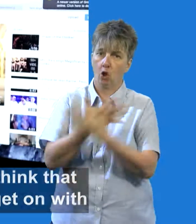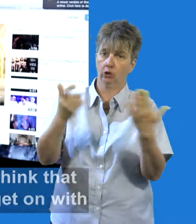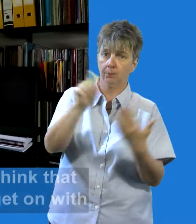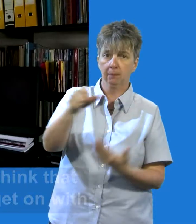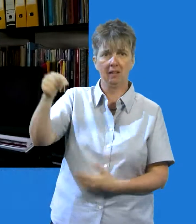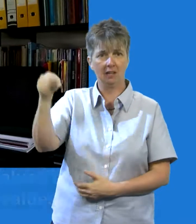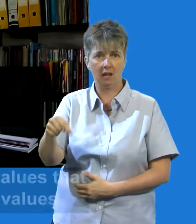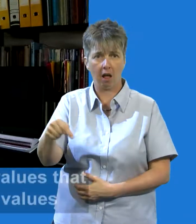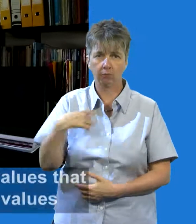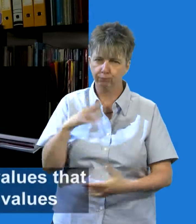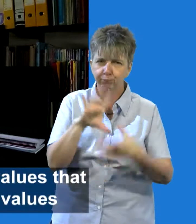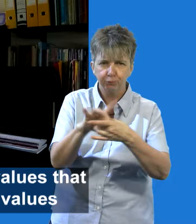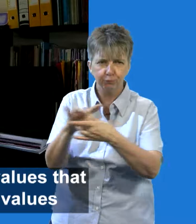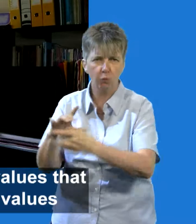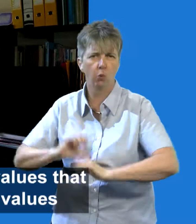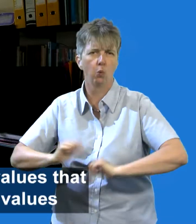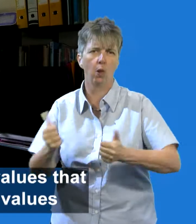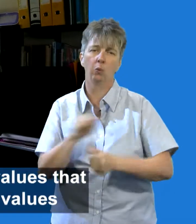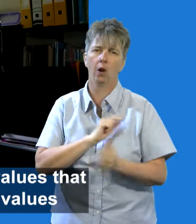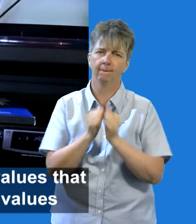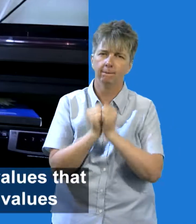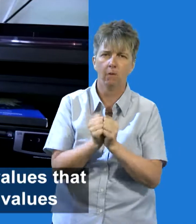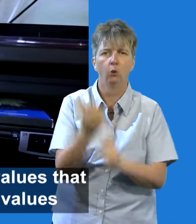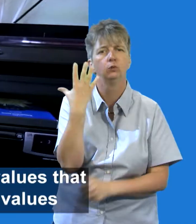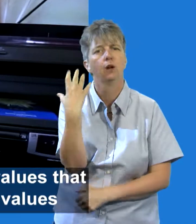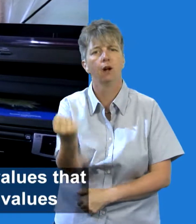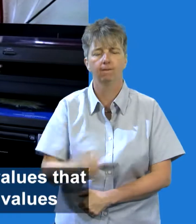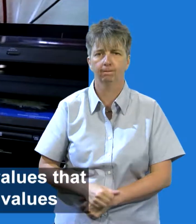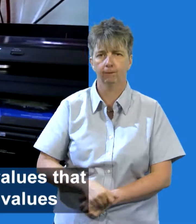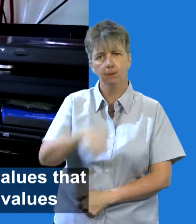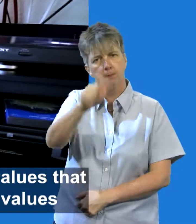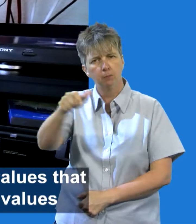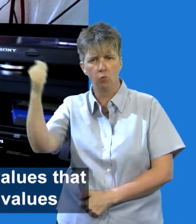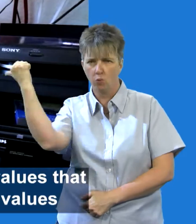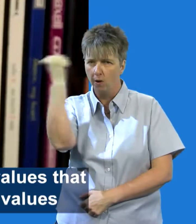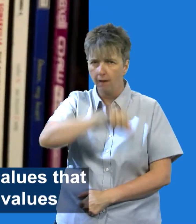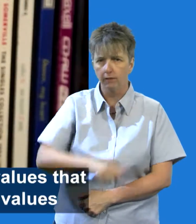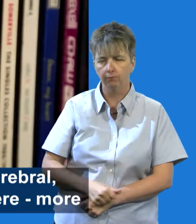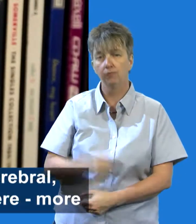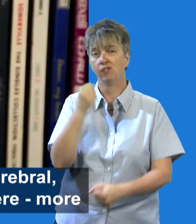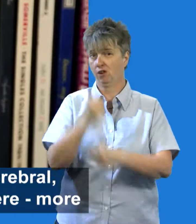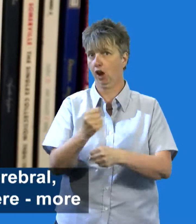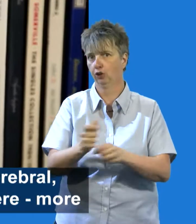I get on with really well because of the kind of values Cambridge has and the kind of values I